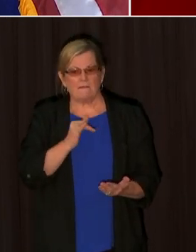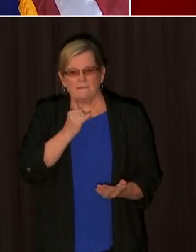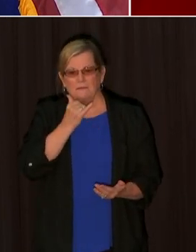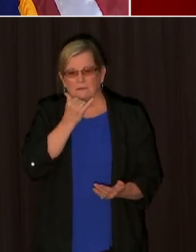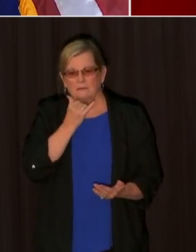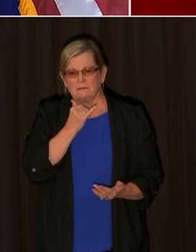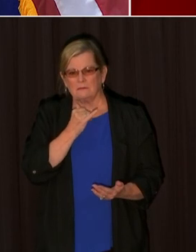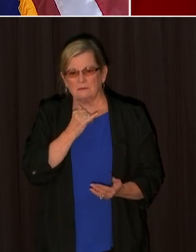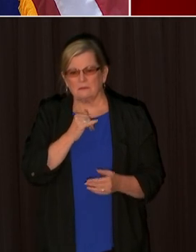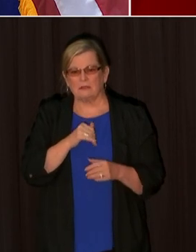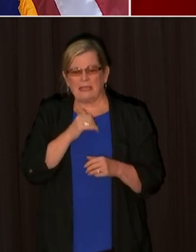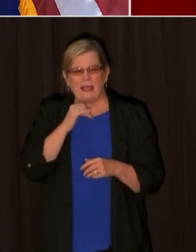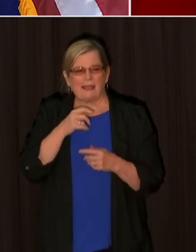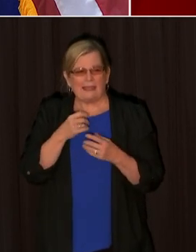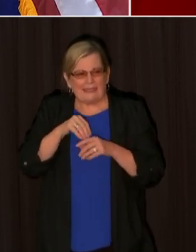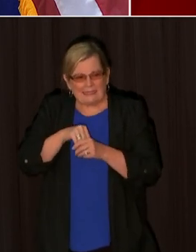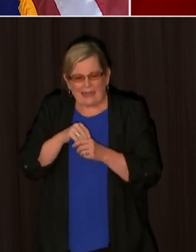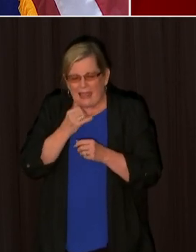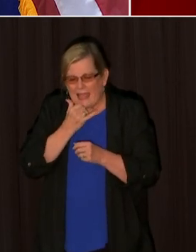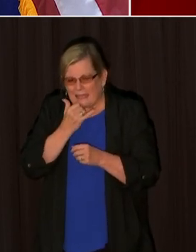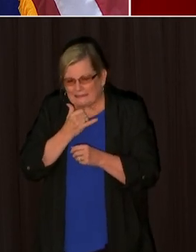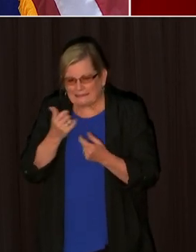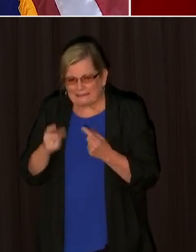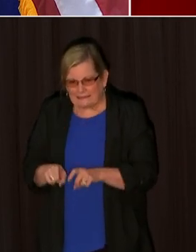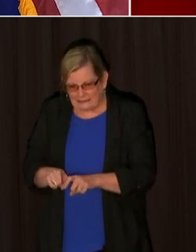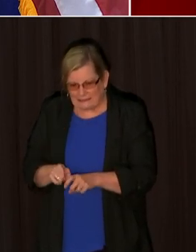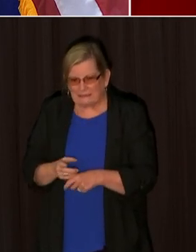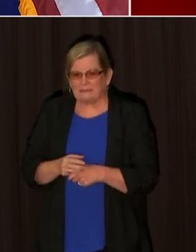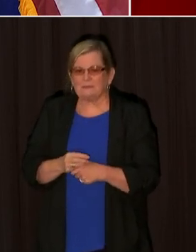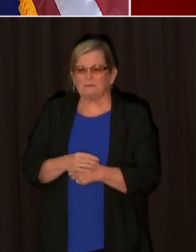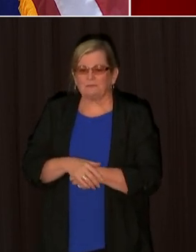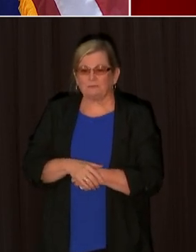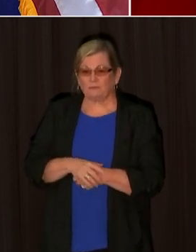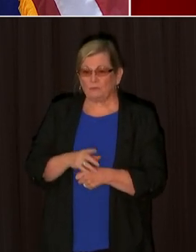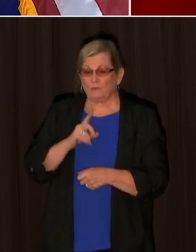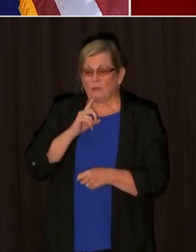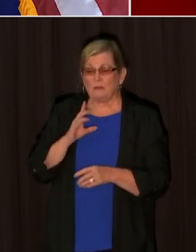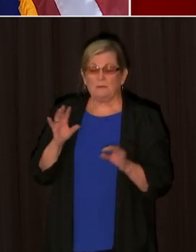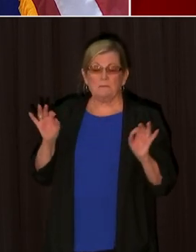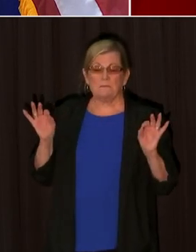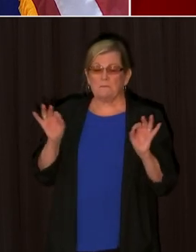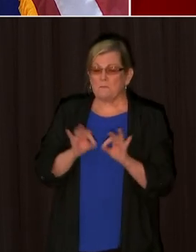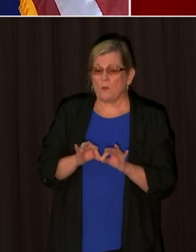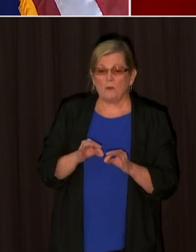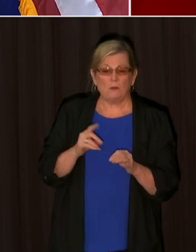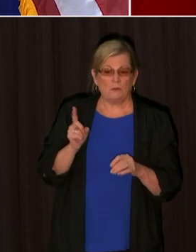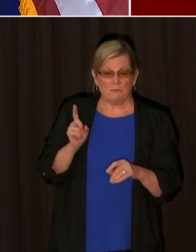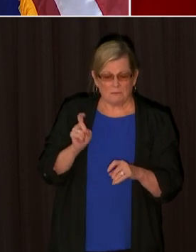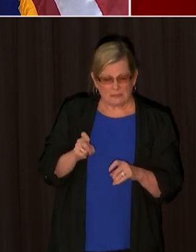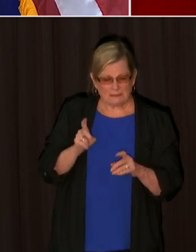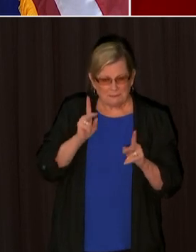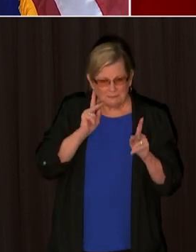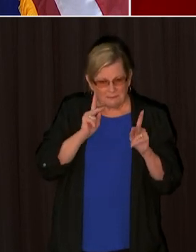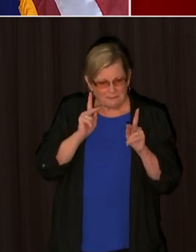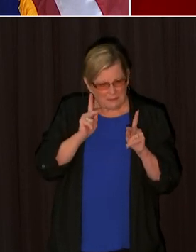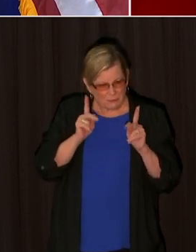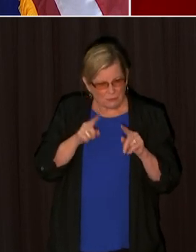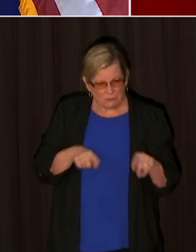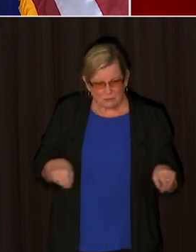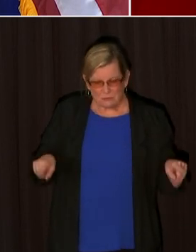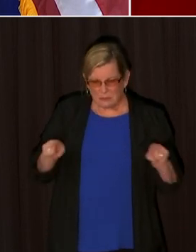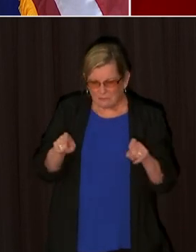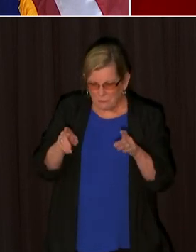that analysis, and it's extremely important that people yield and listen to the advice of Ms. Bowens and